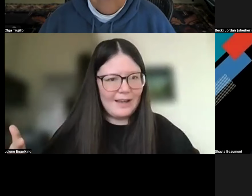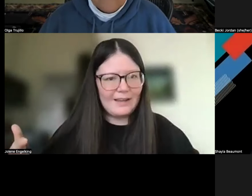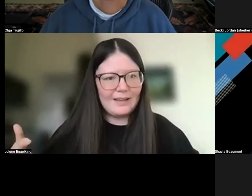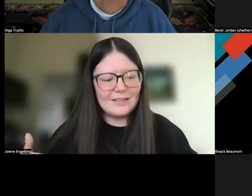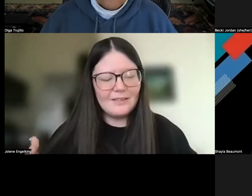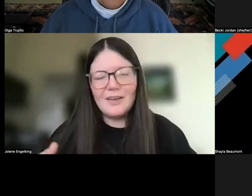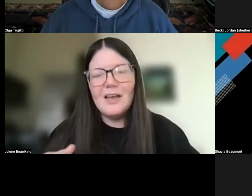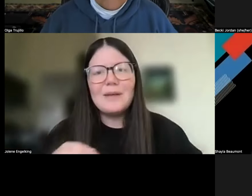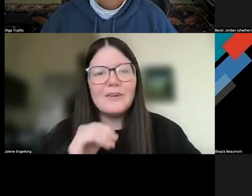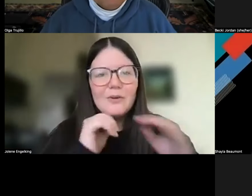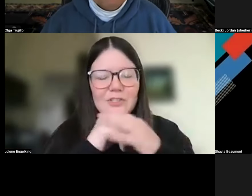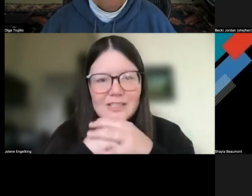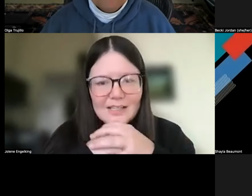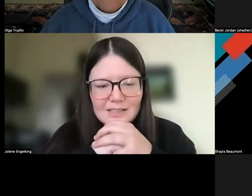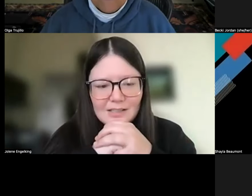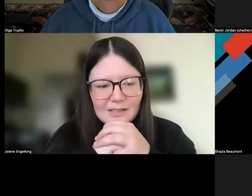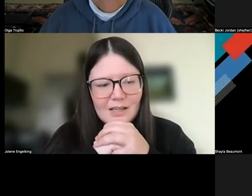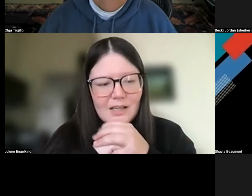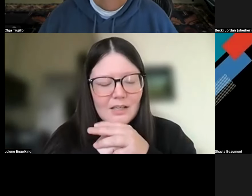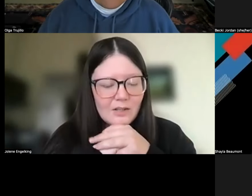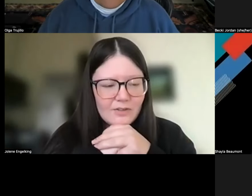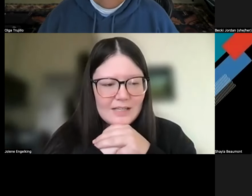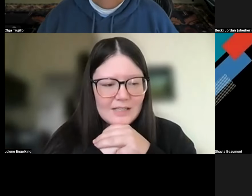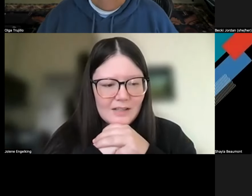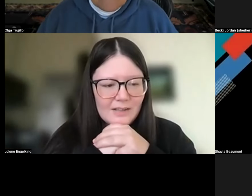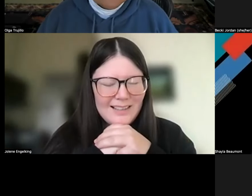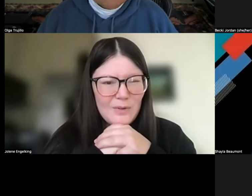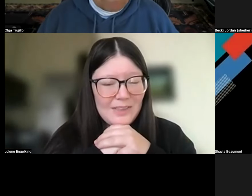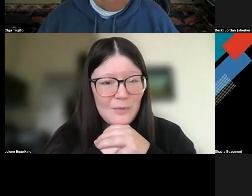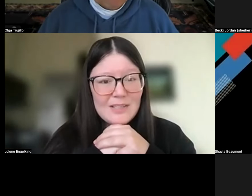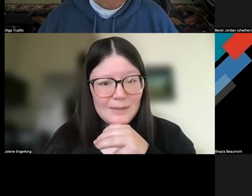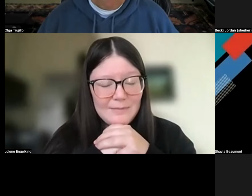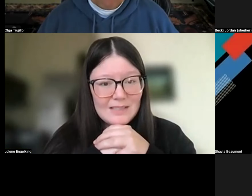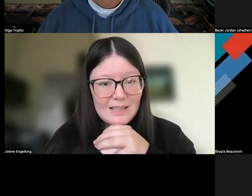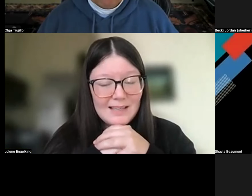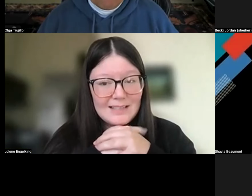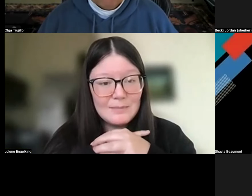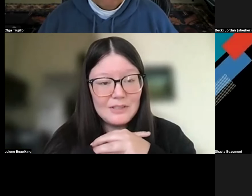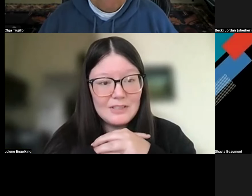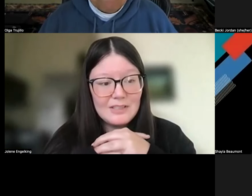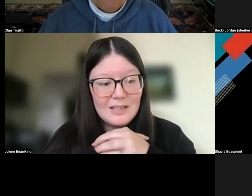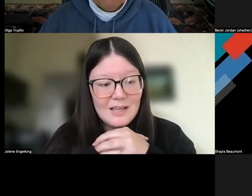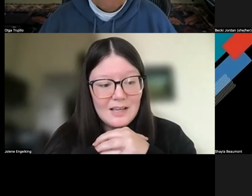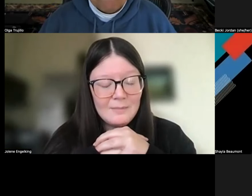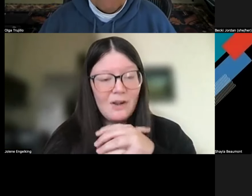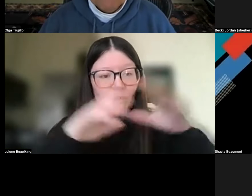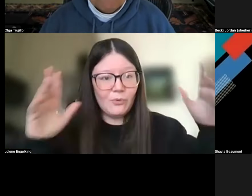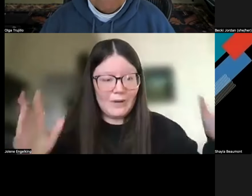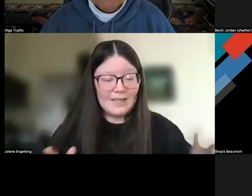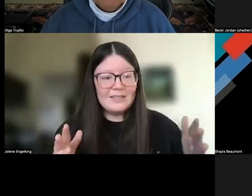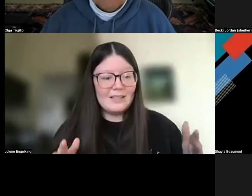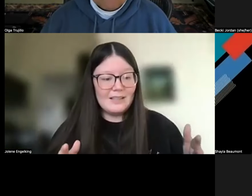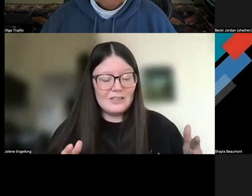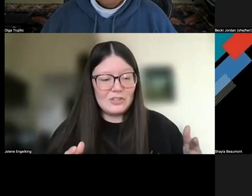people, all that kind of stuff. But Right. I don't know, it's just nice to hear this idea that like, I think we sometimes like accessibility in all